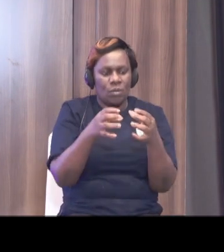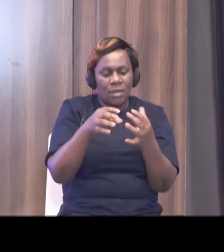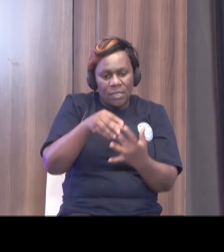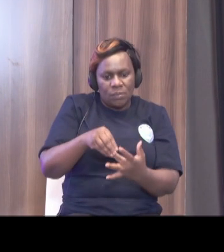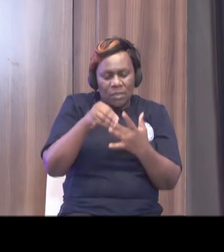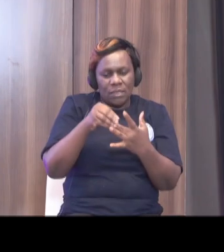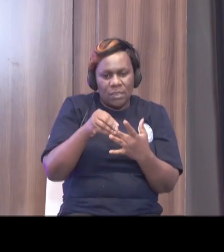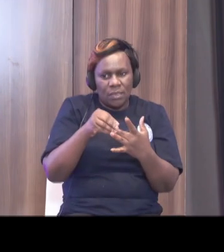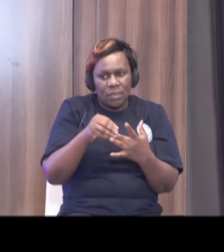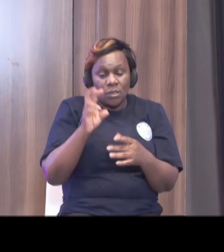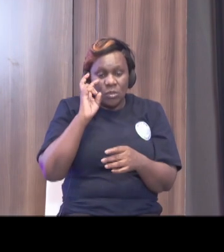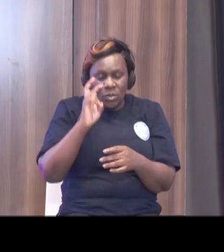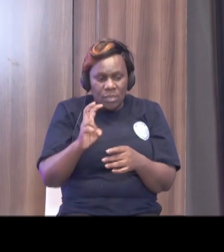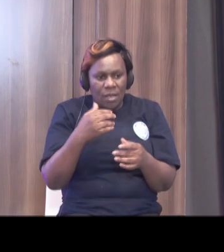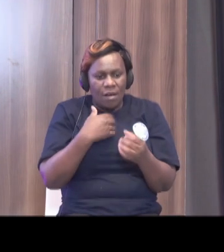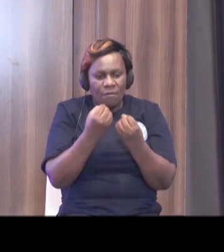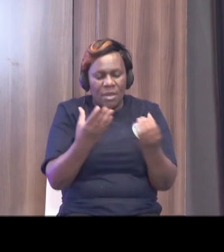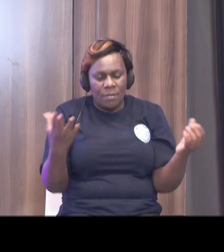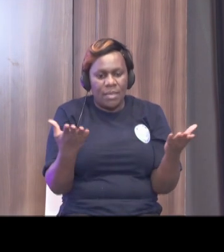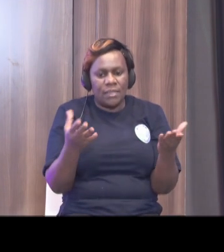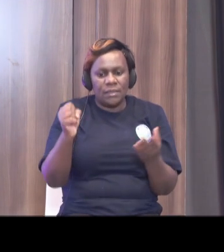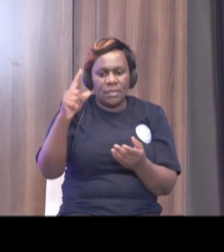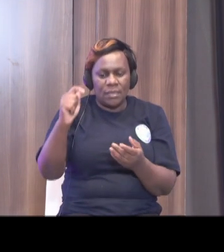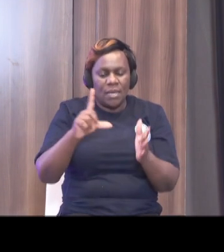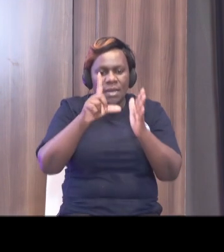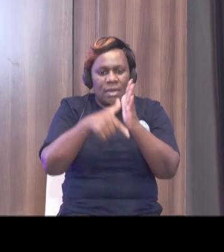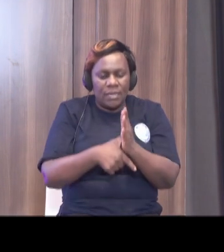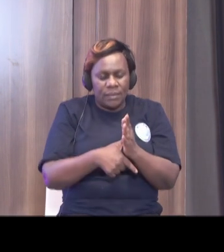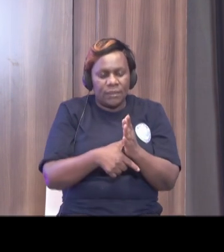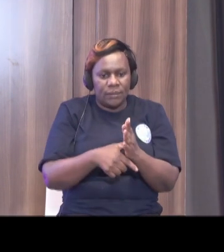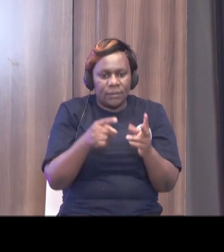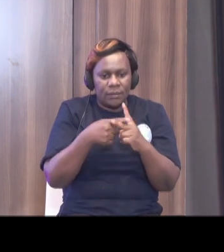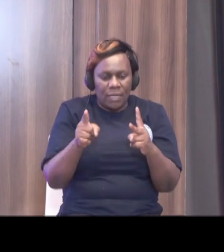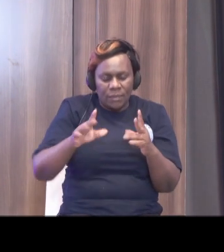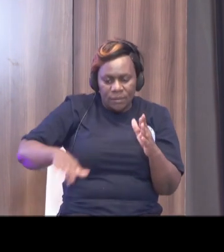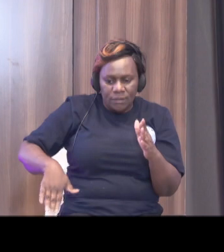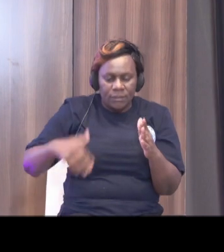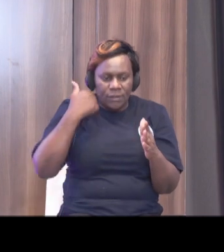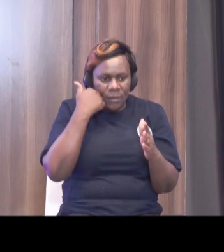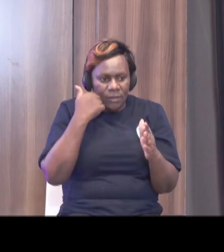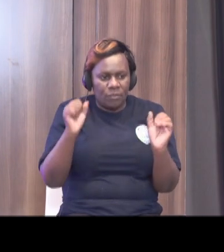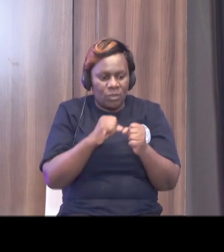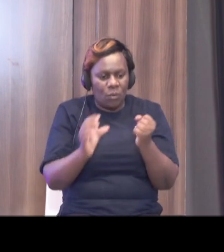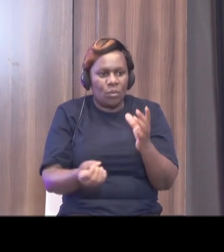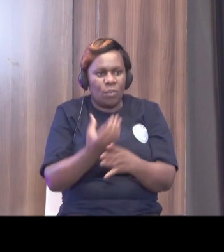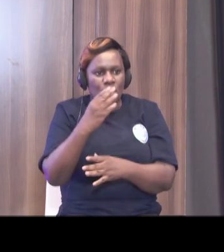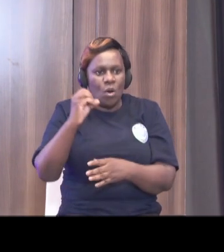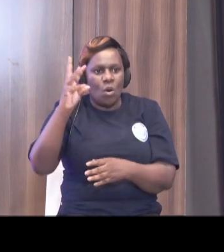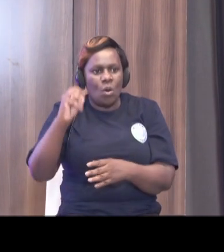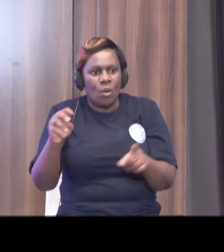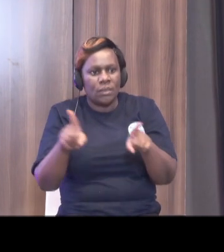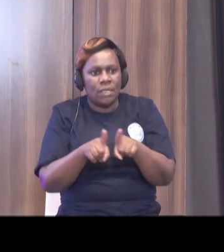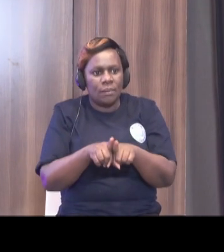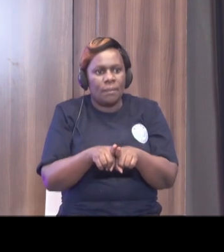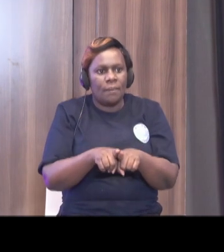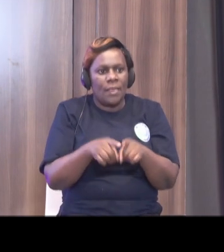some strata, and you saw that there were a couple of strata for late onset disease where we couldn't actually generate CALM curves.